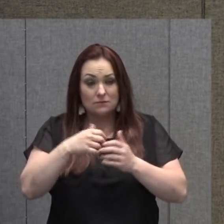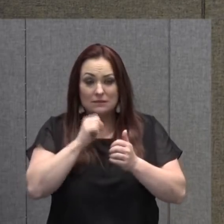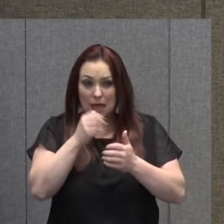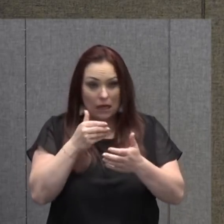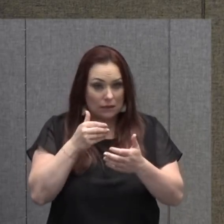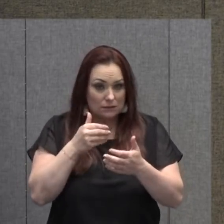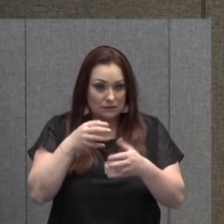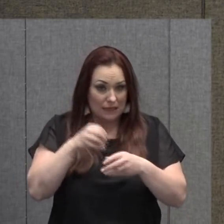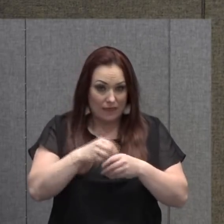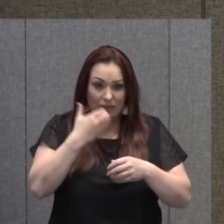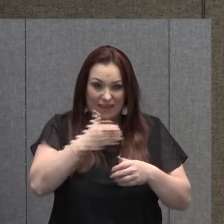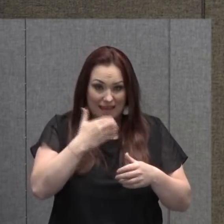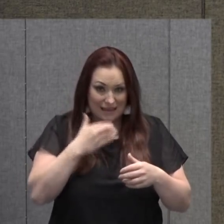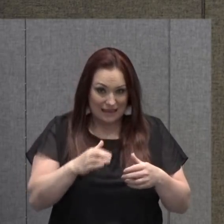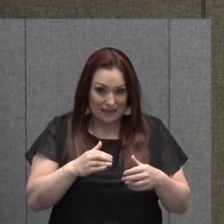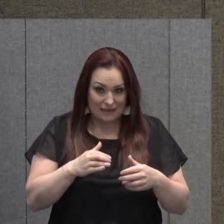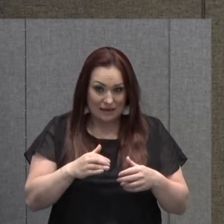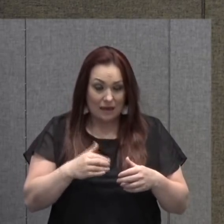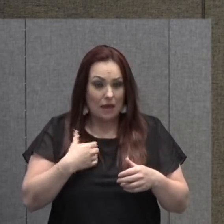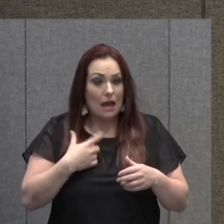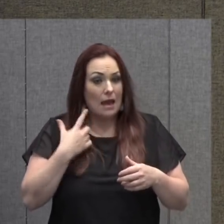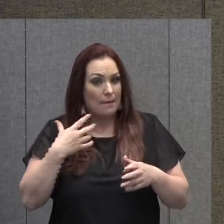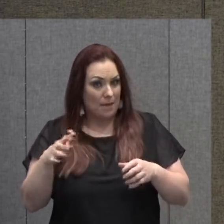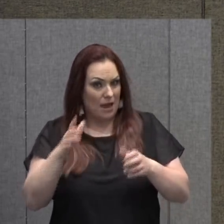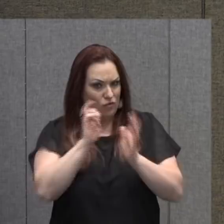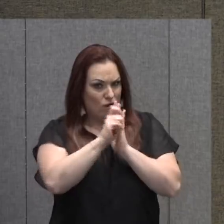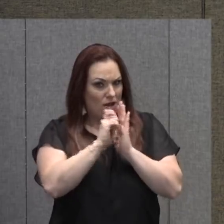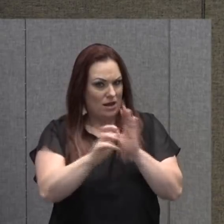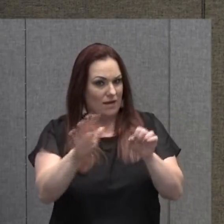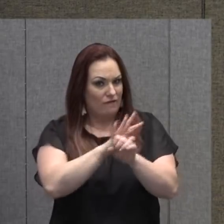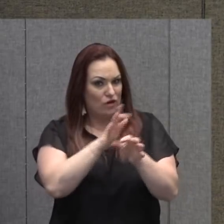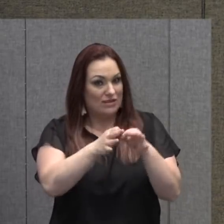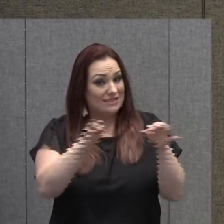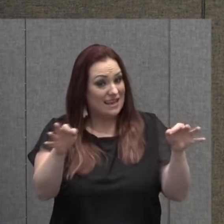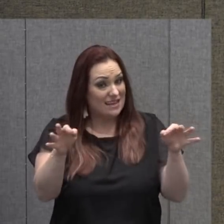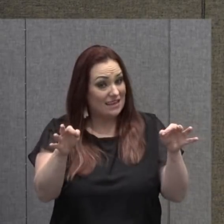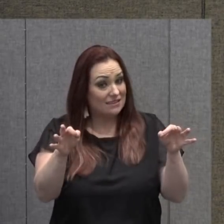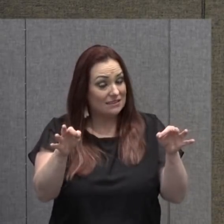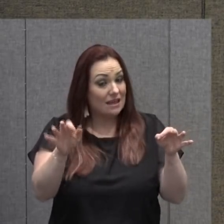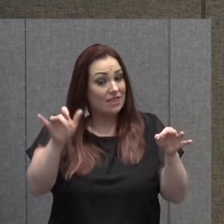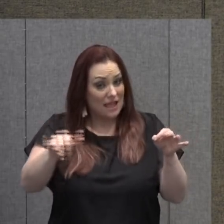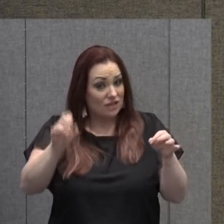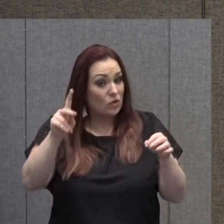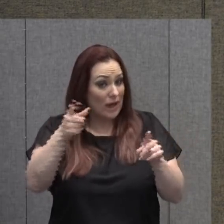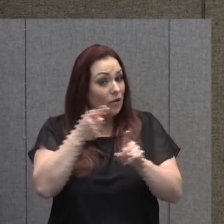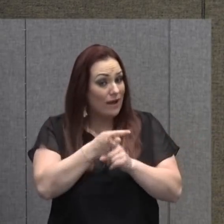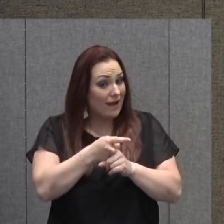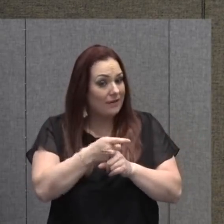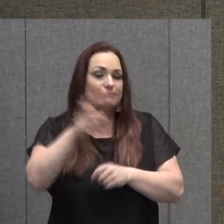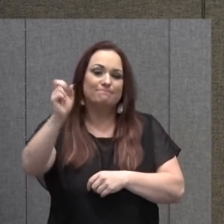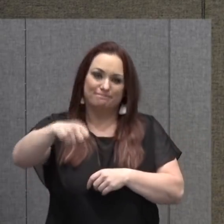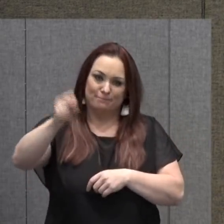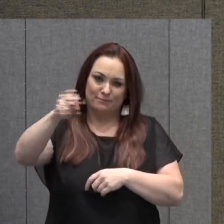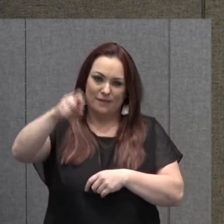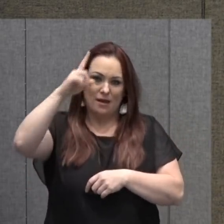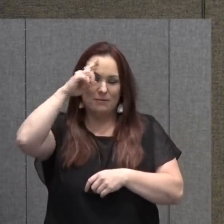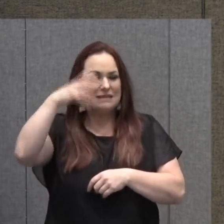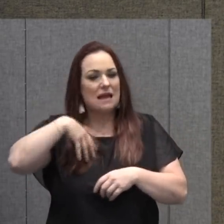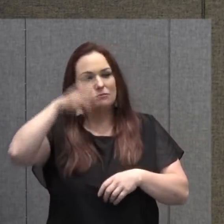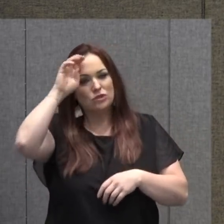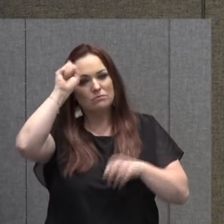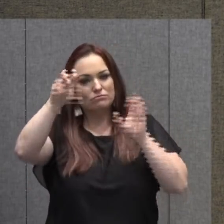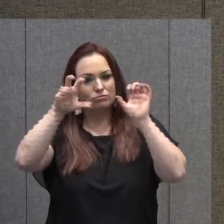okay? Yes, because I'm just brain dumping my ideas on